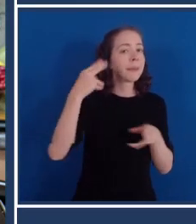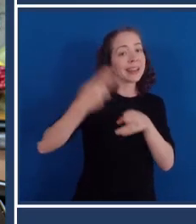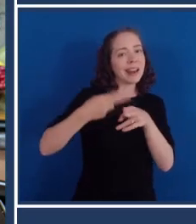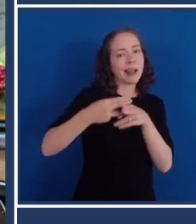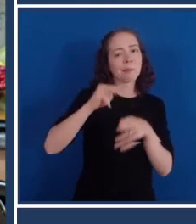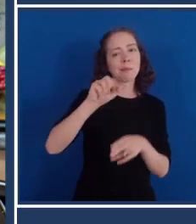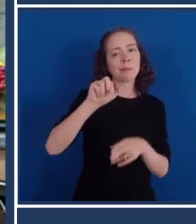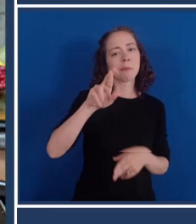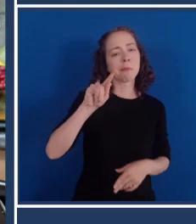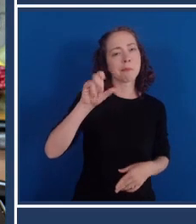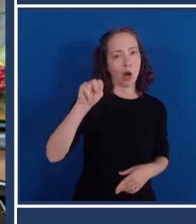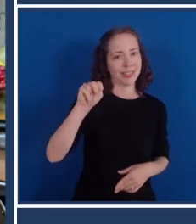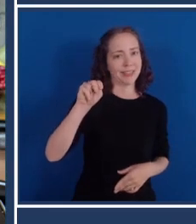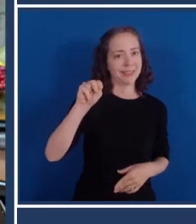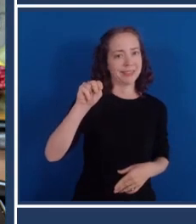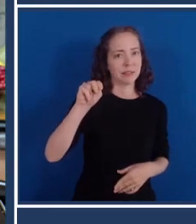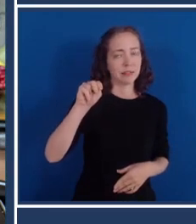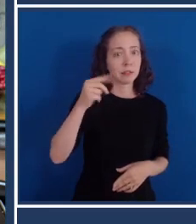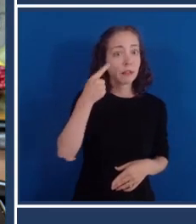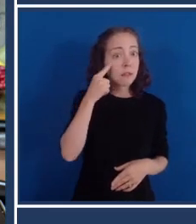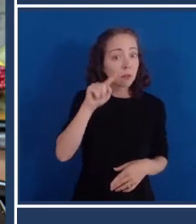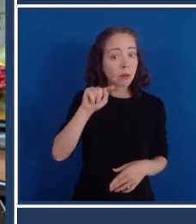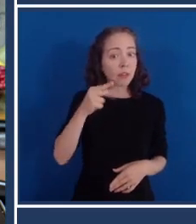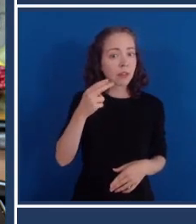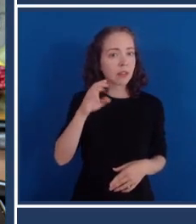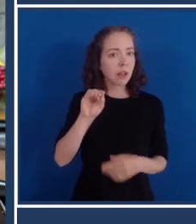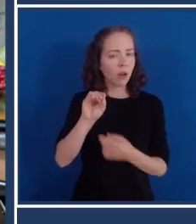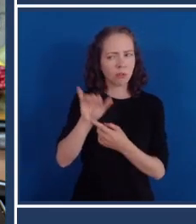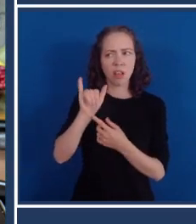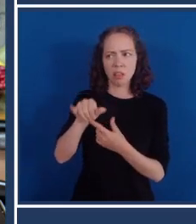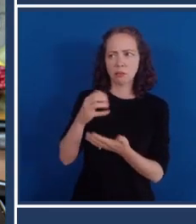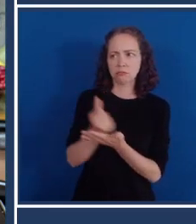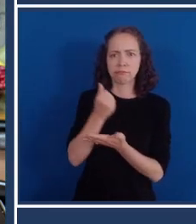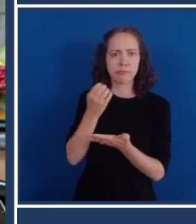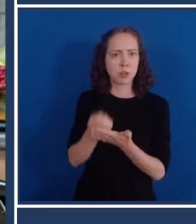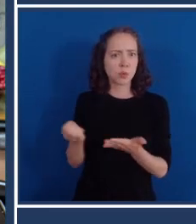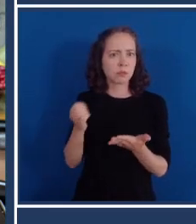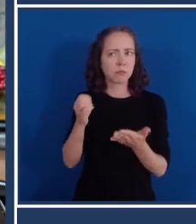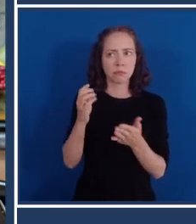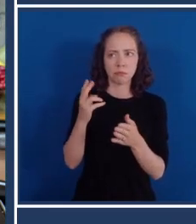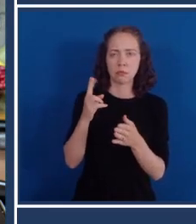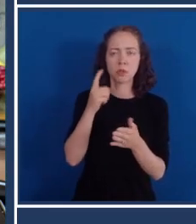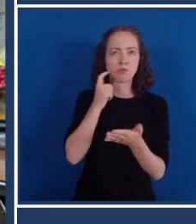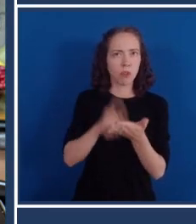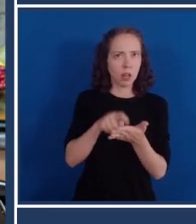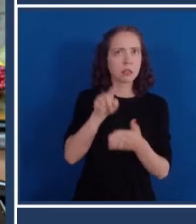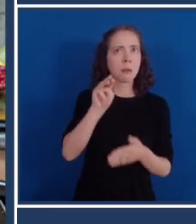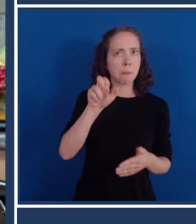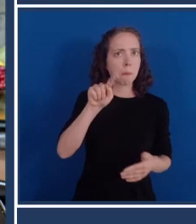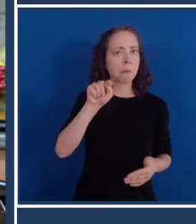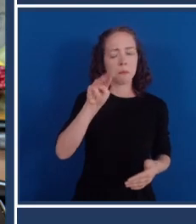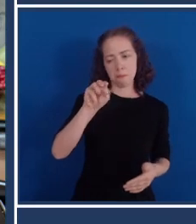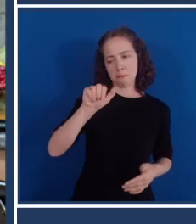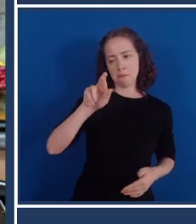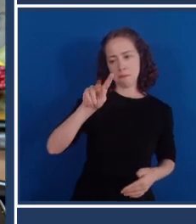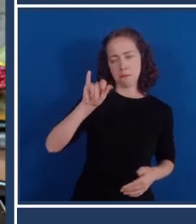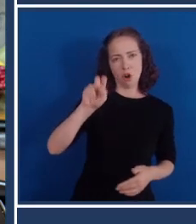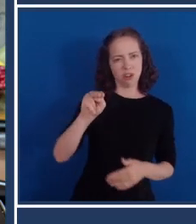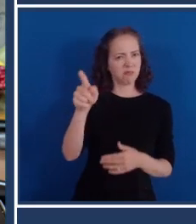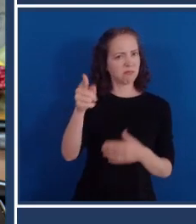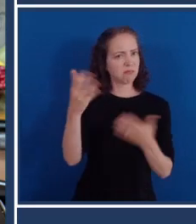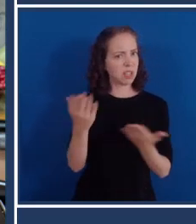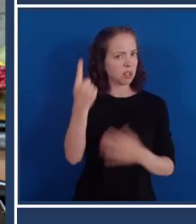For Theo, this is a tool to recognise that Martin is in the space around him. And to use Theo's